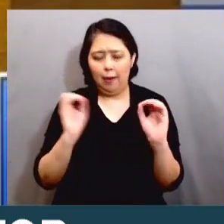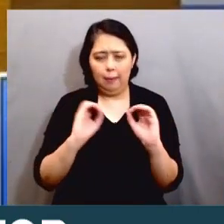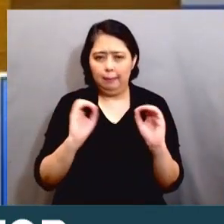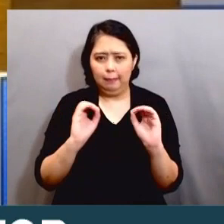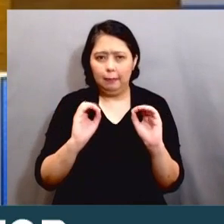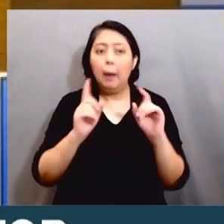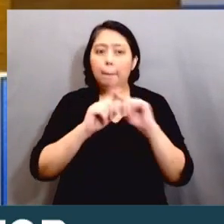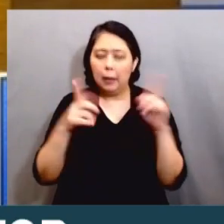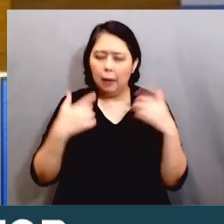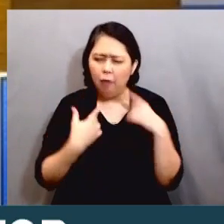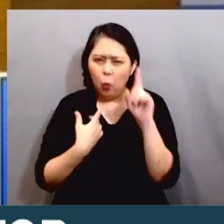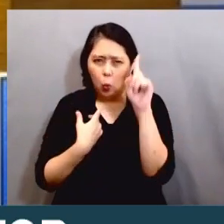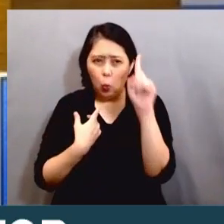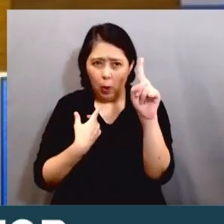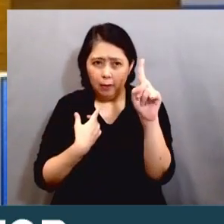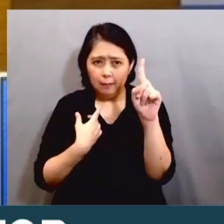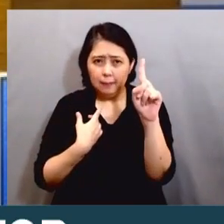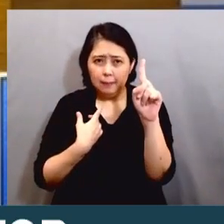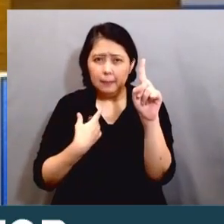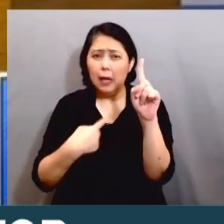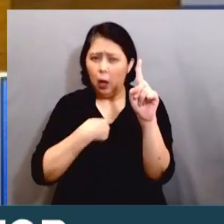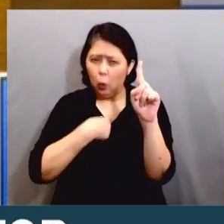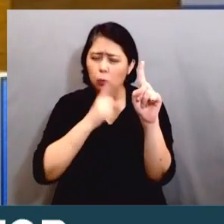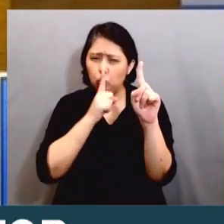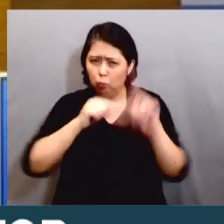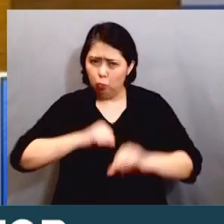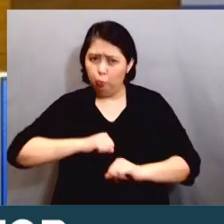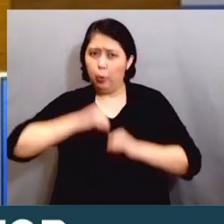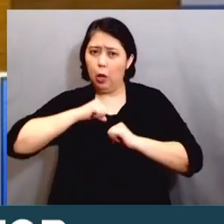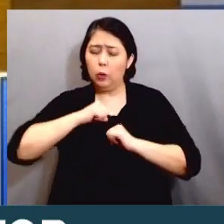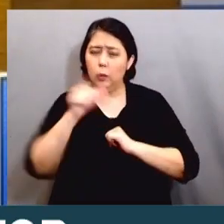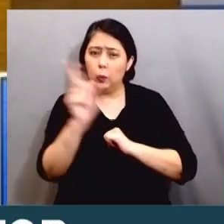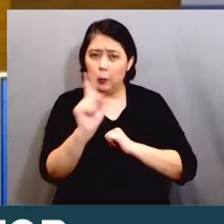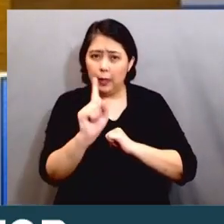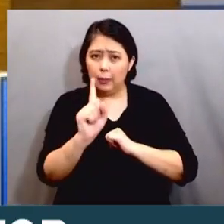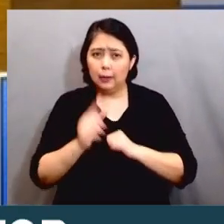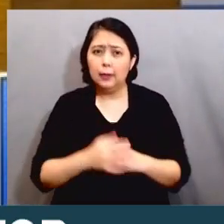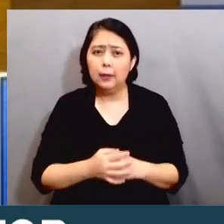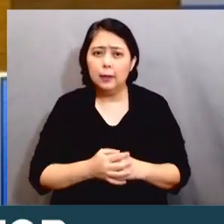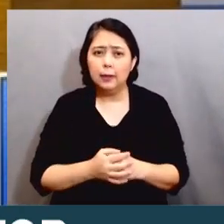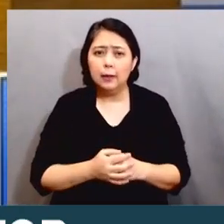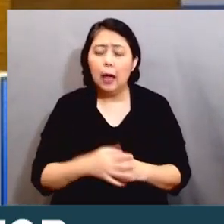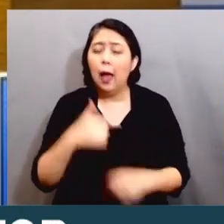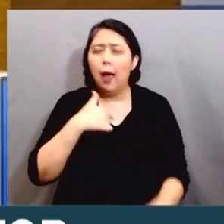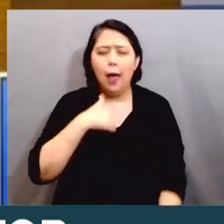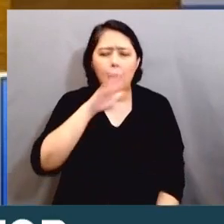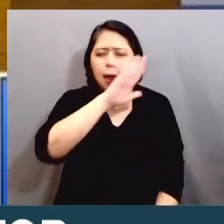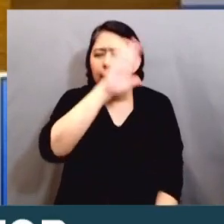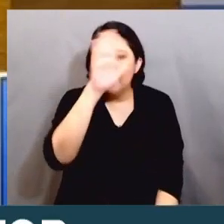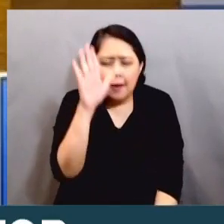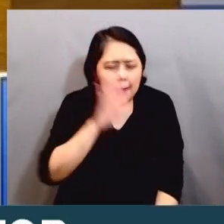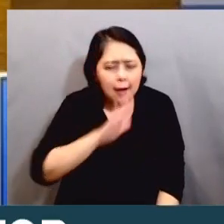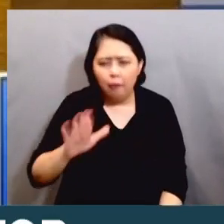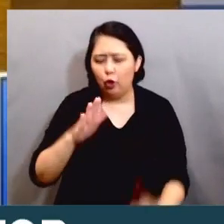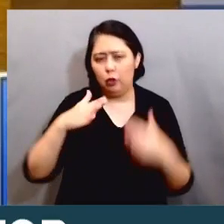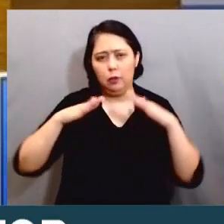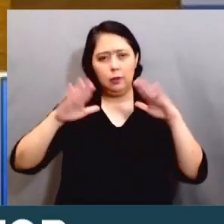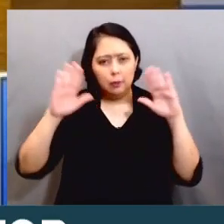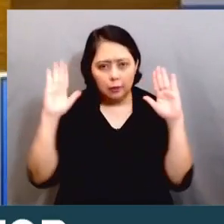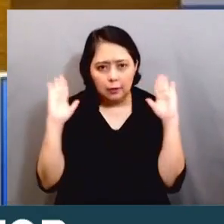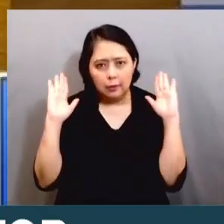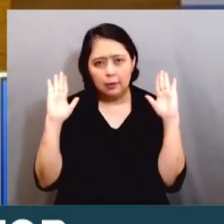I could be proud of, is that not once did I waver in doing the